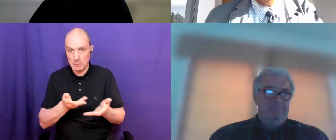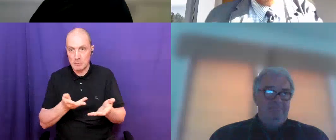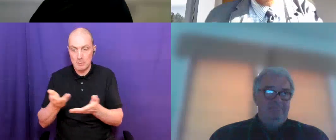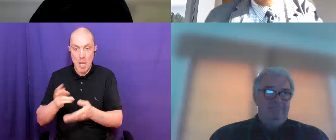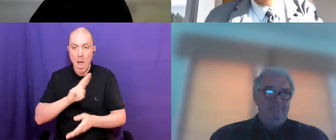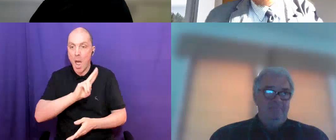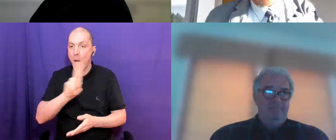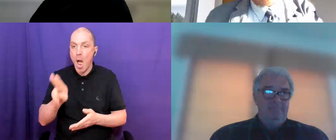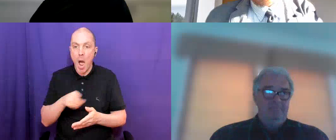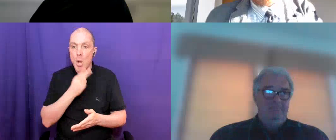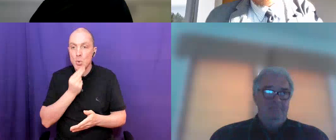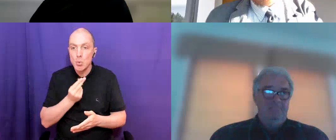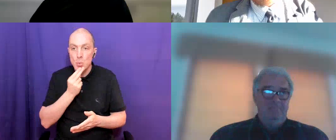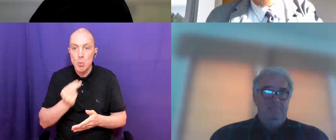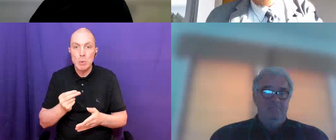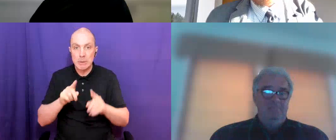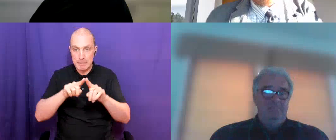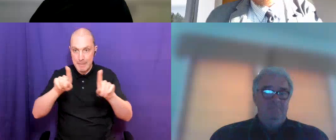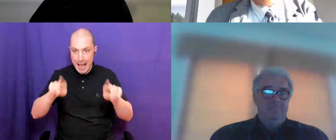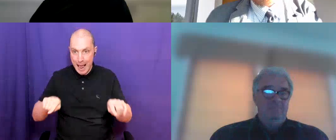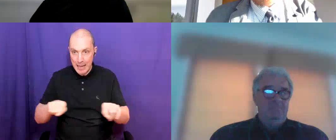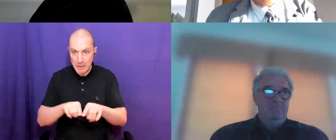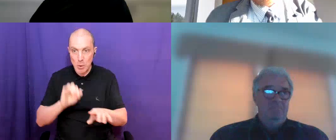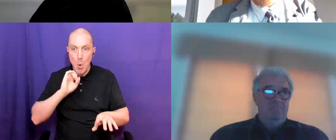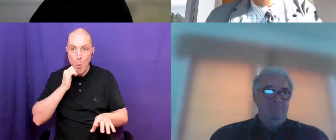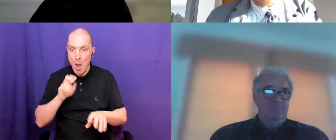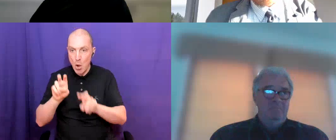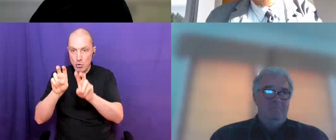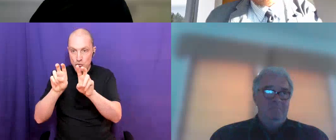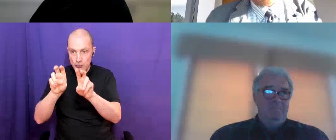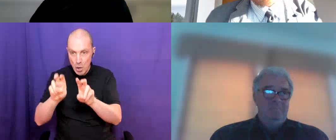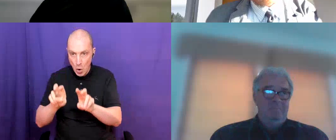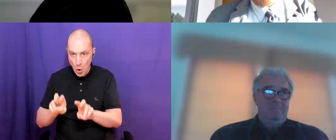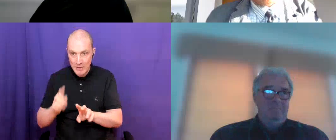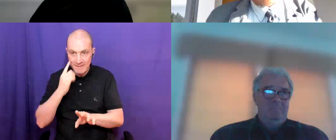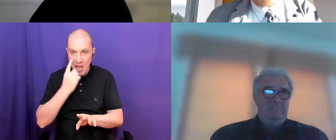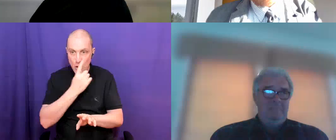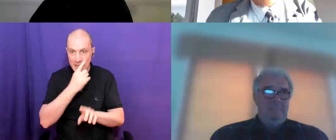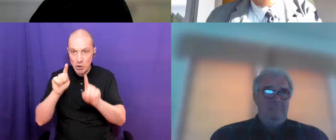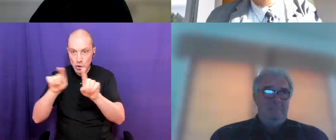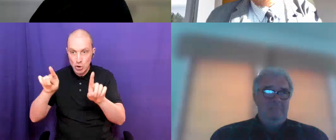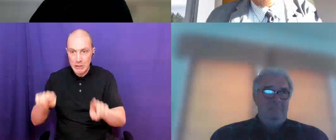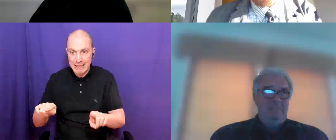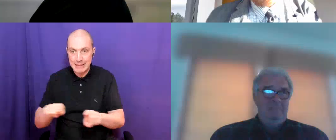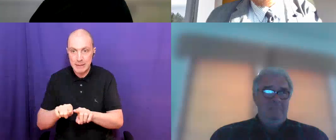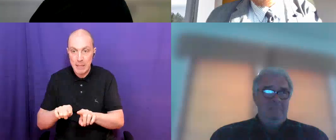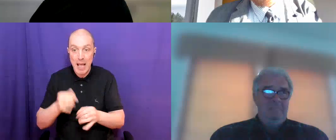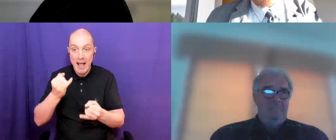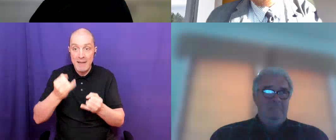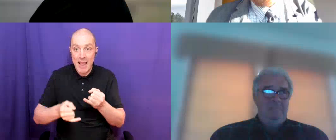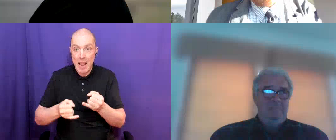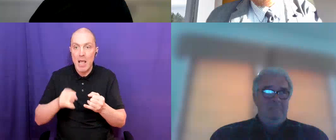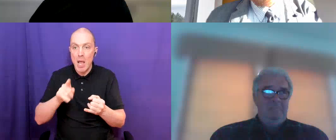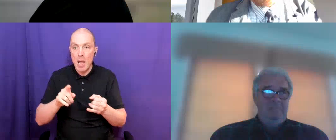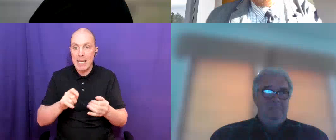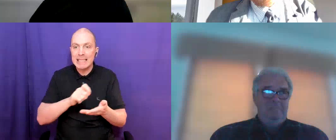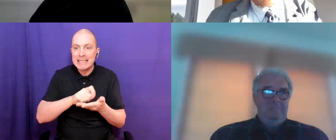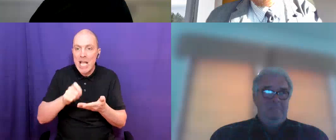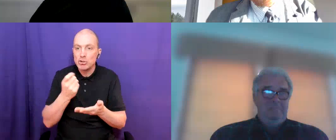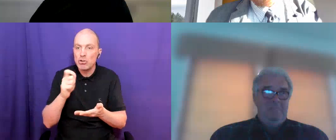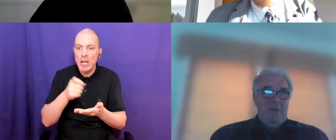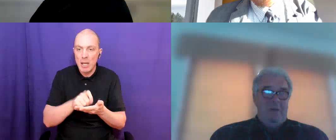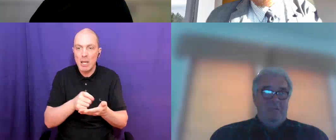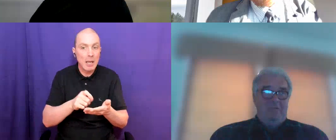accounts, and this information will be recorded on the verification sheet. And then finally, the stationery clear up, all